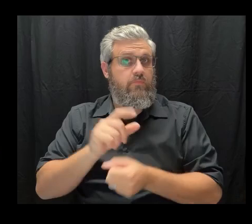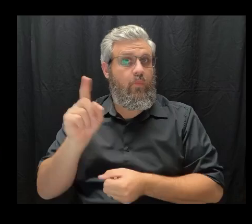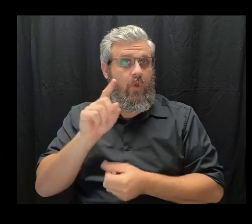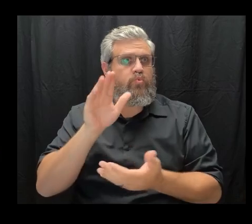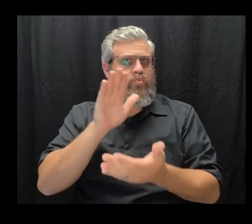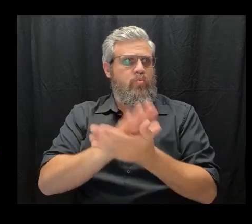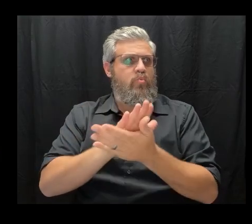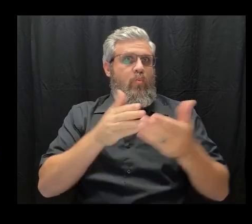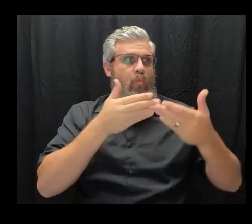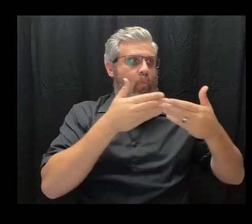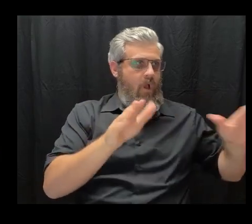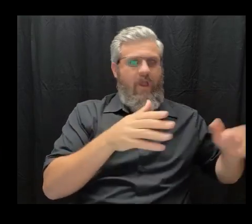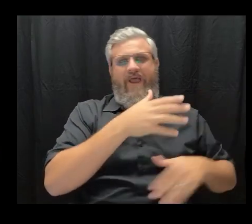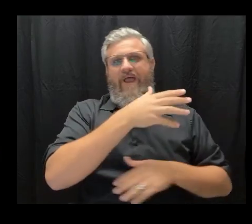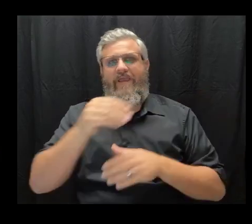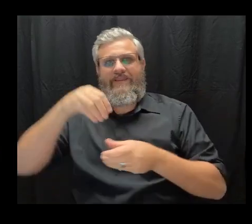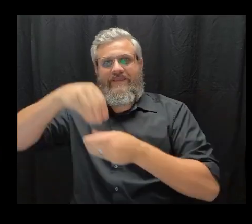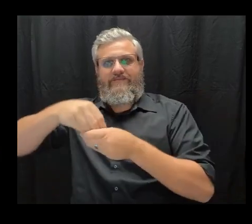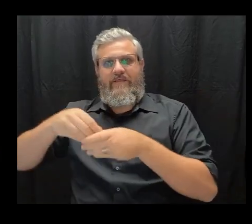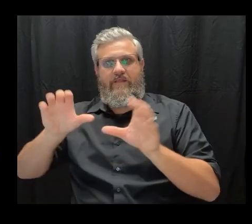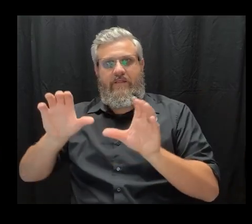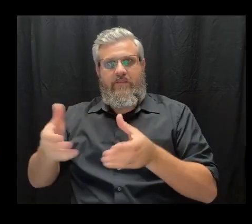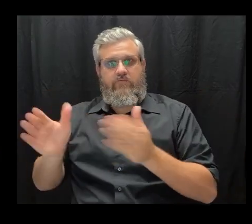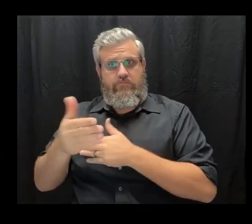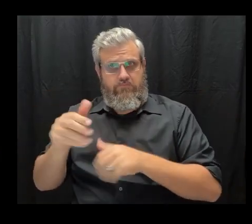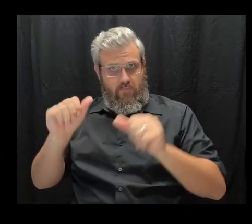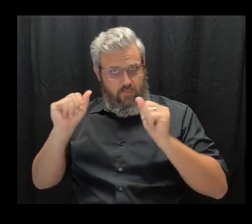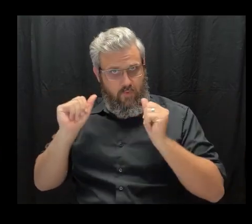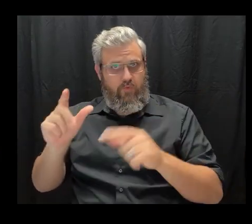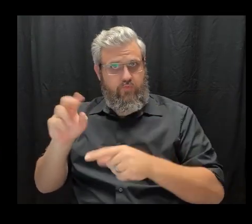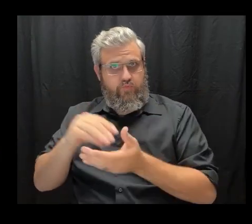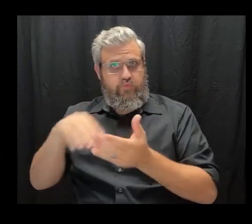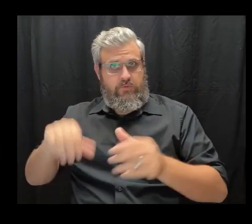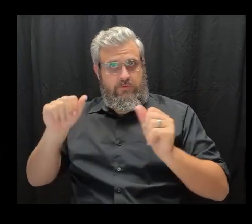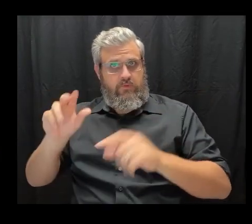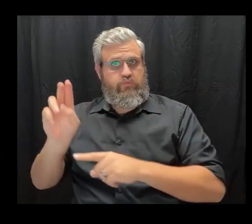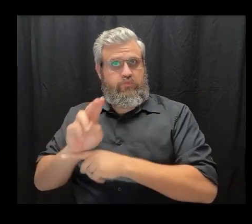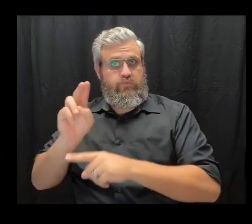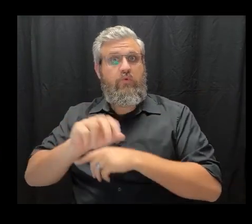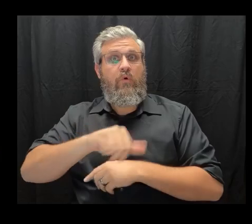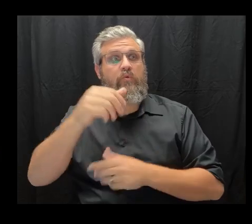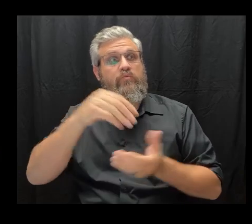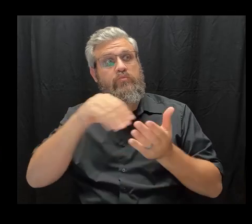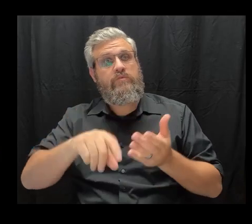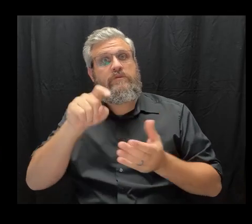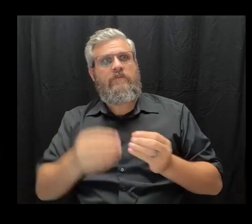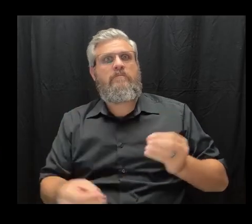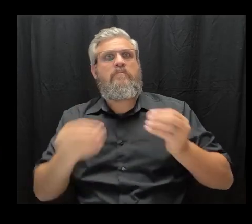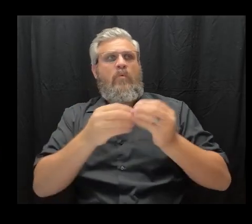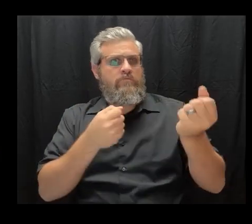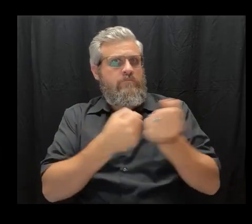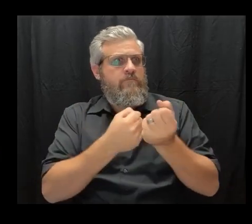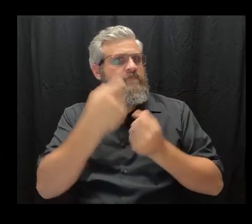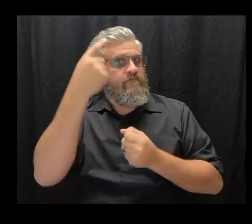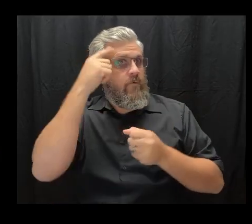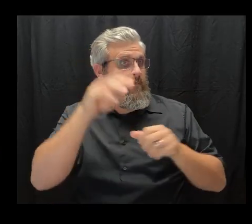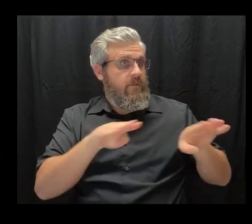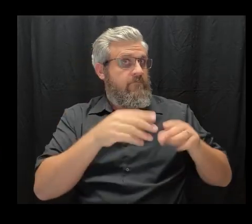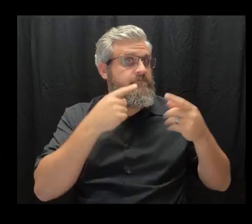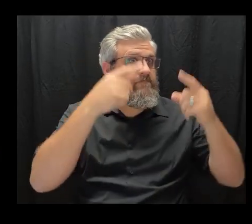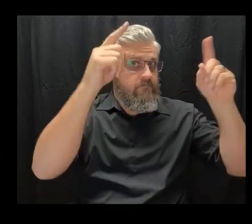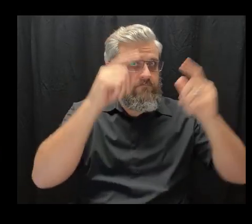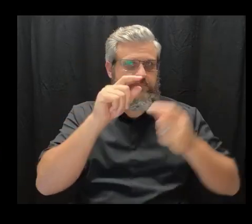classroom levels for all students. For students who need additional behavior support to succeed, targeted interventions, or